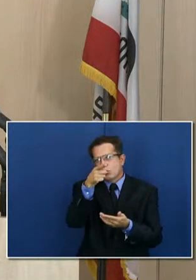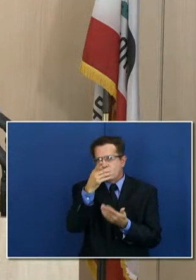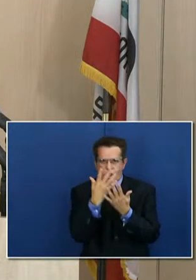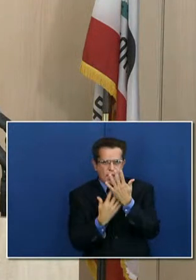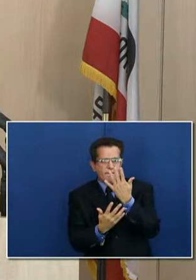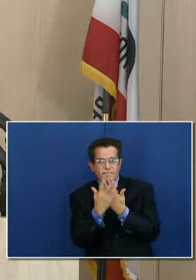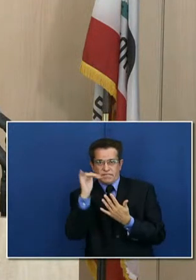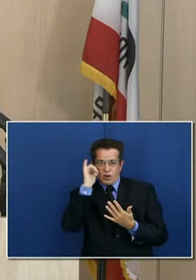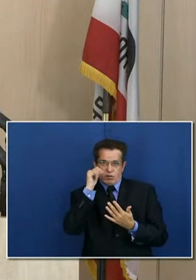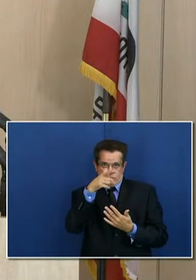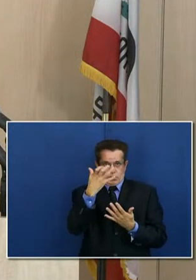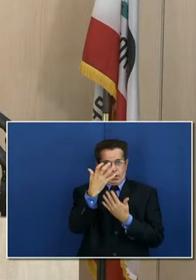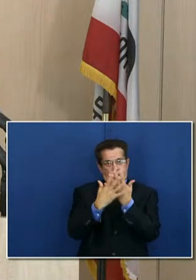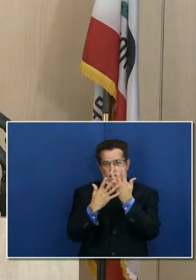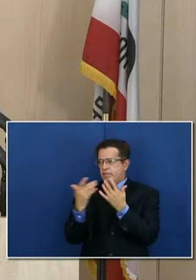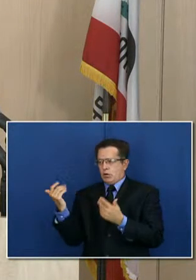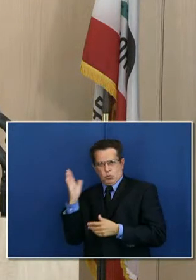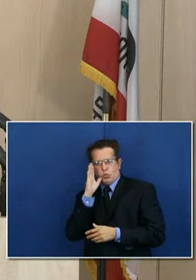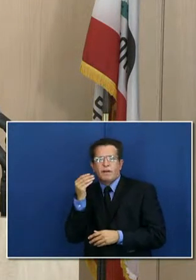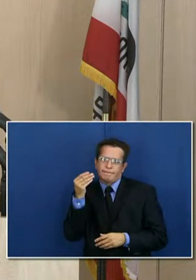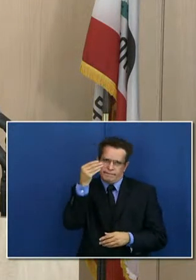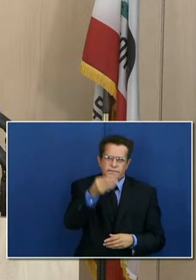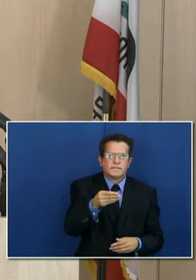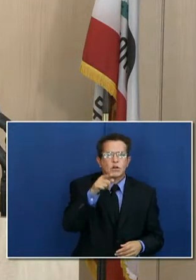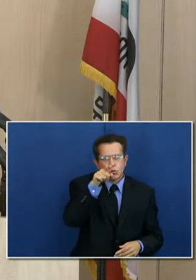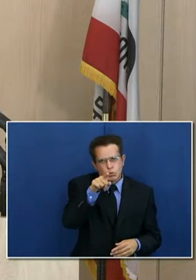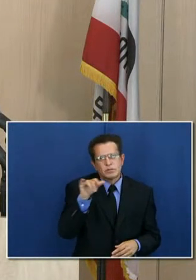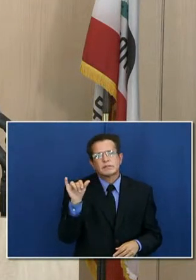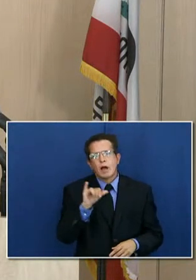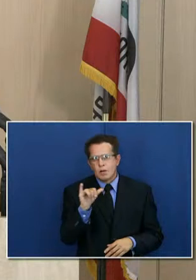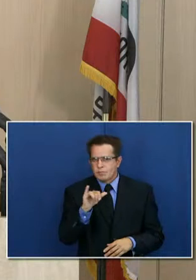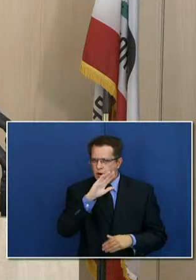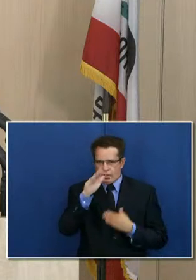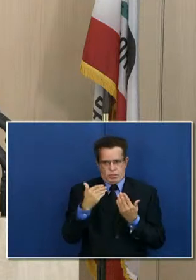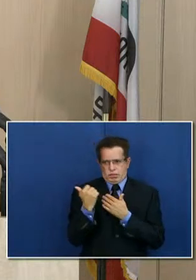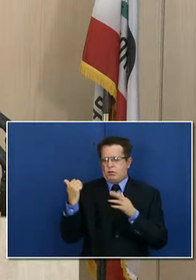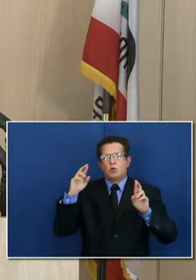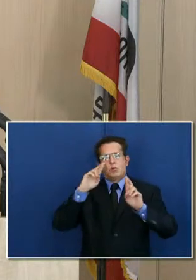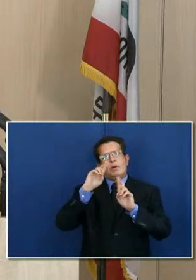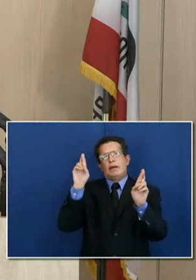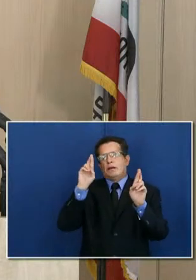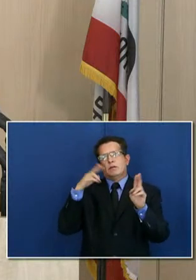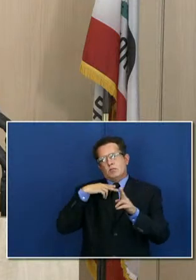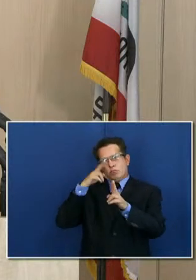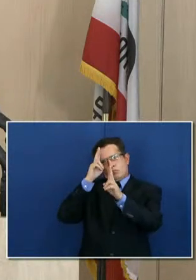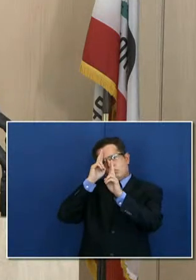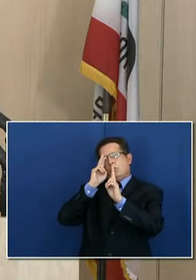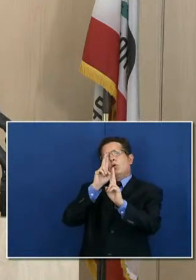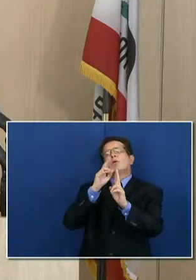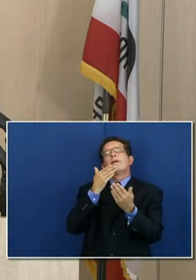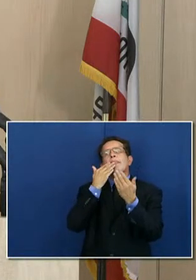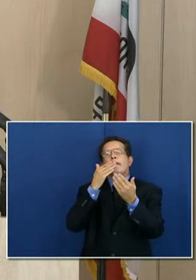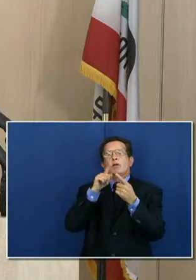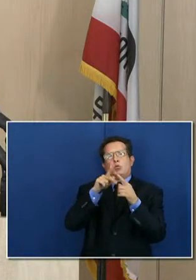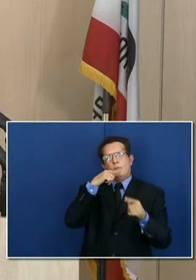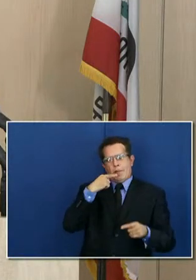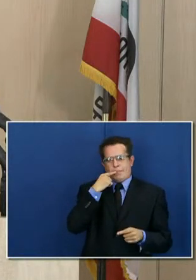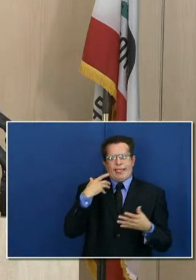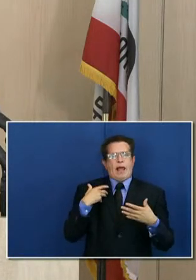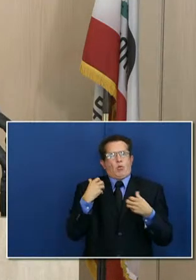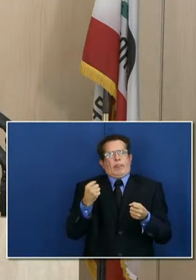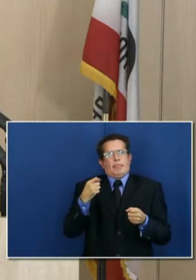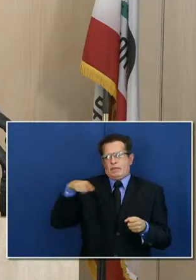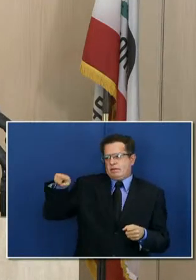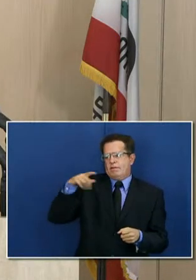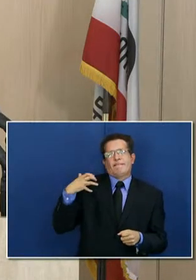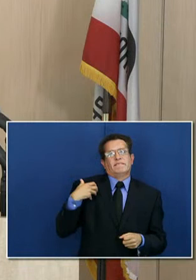gloves should they wish to use gloves as well. All of this, again, is thanks to our public health officials